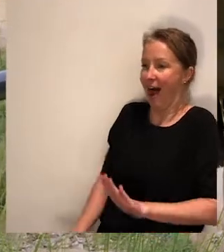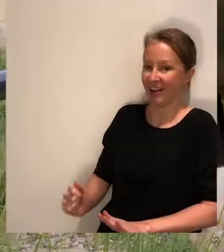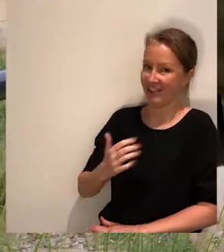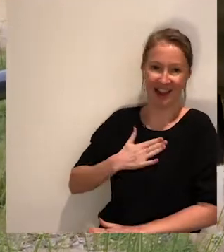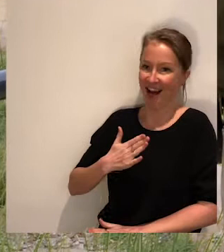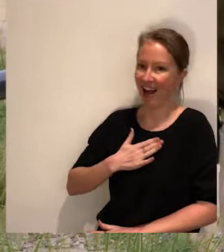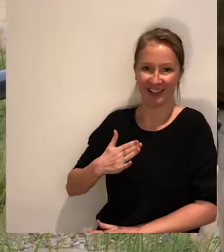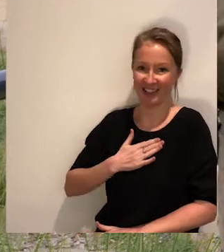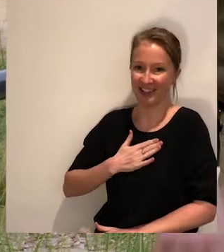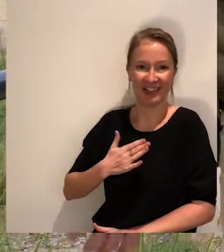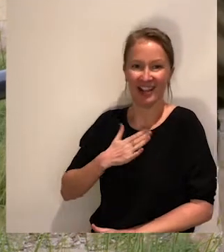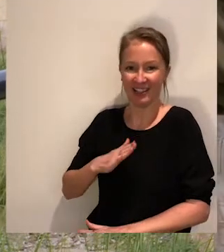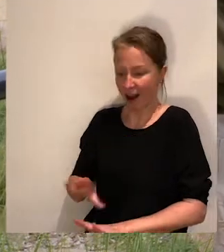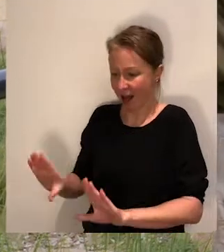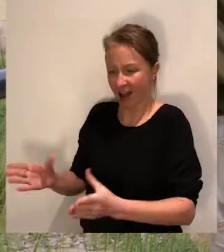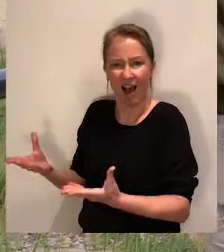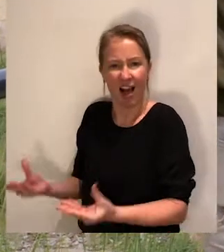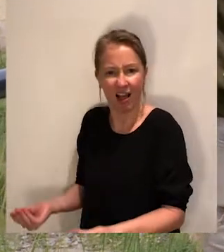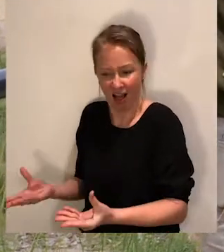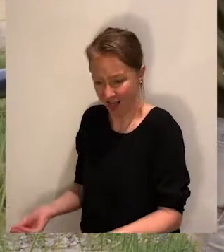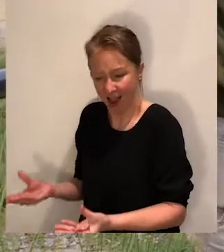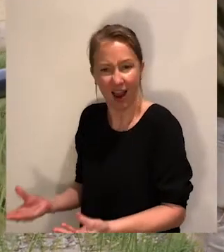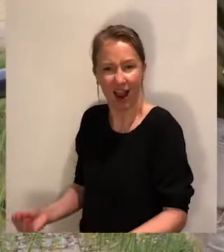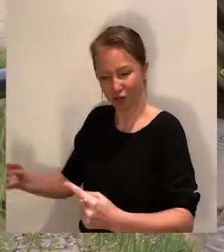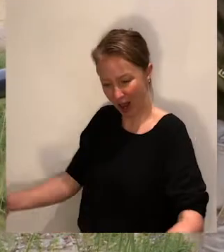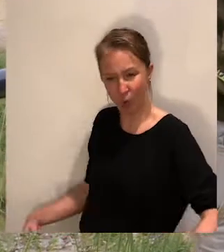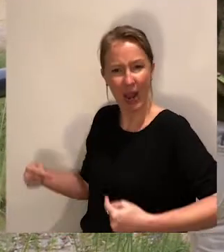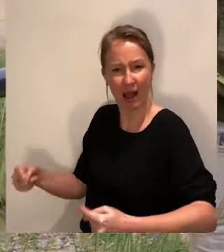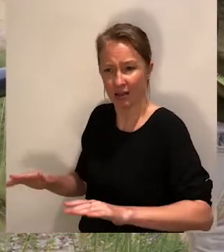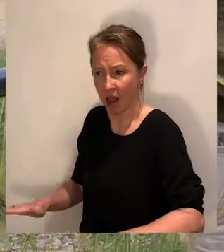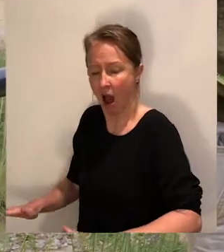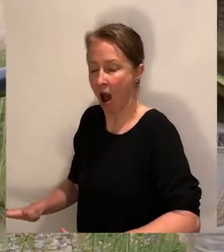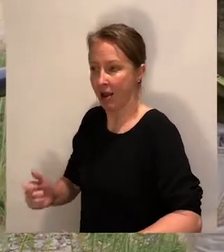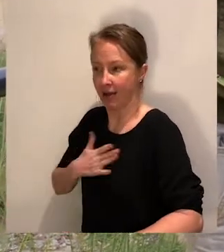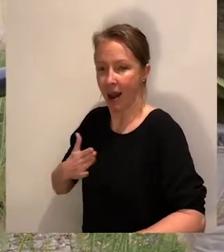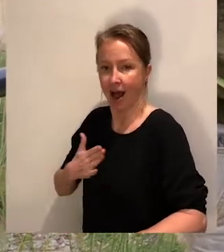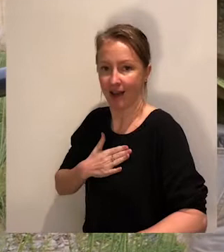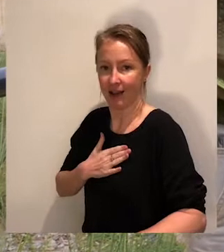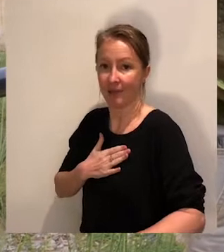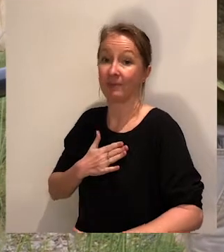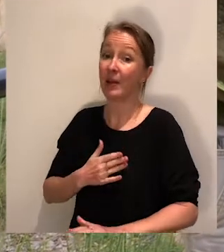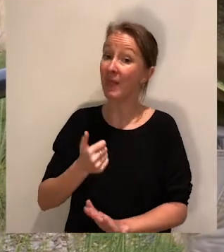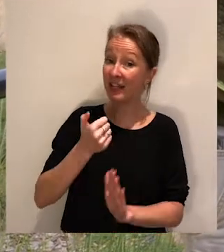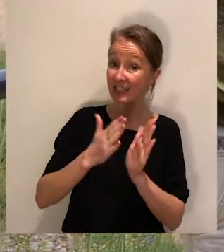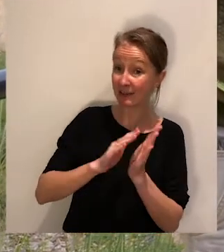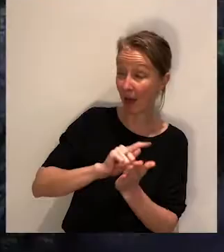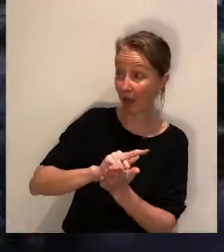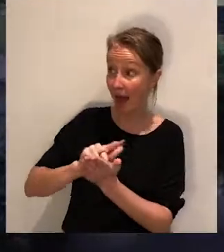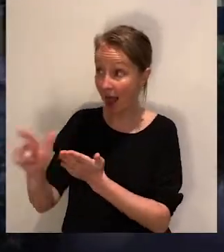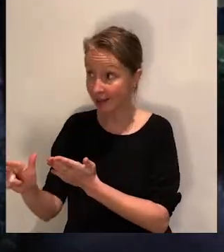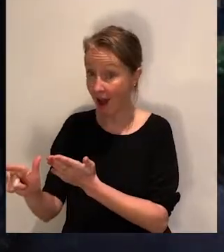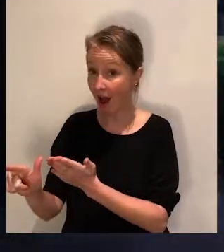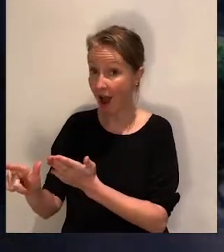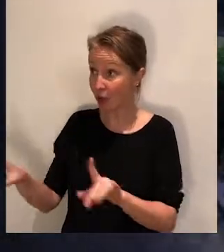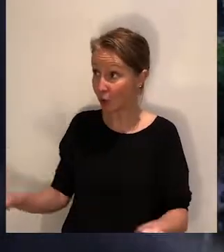the flex and the suspension just felt so different. And then 6 months later, he walked on yesterday like it was textbook.